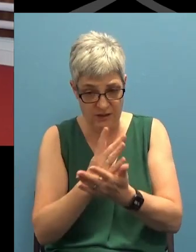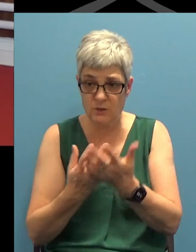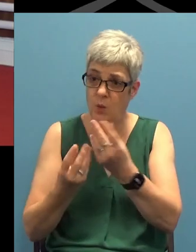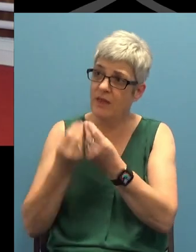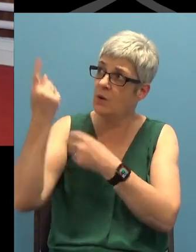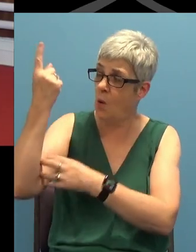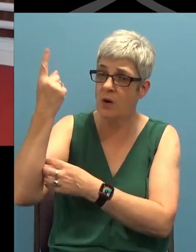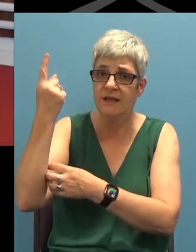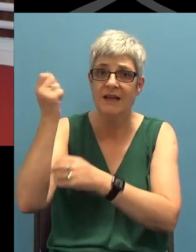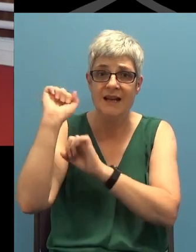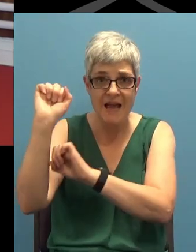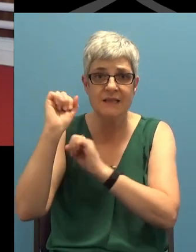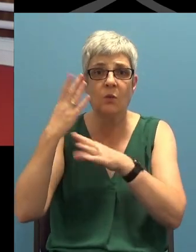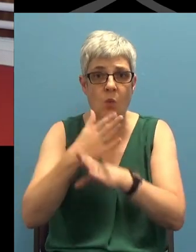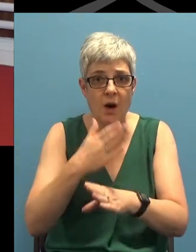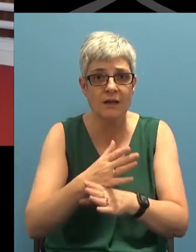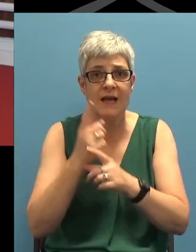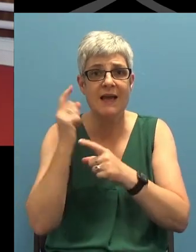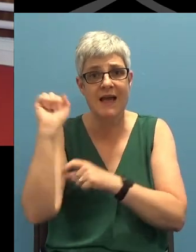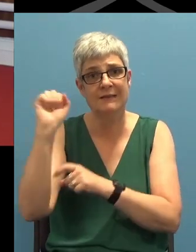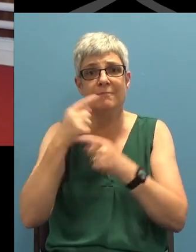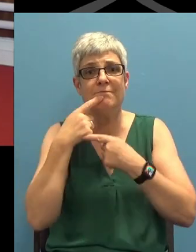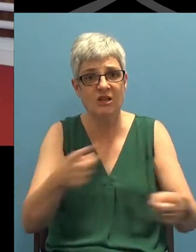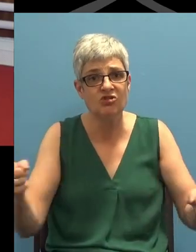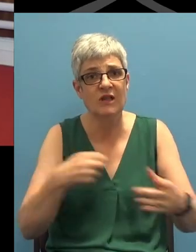and his work, his mission in the world.